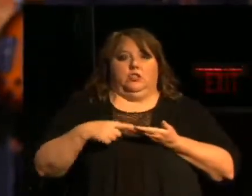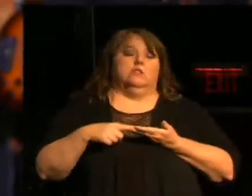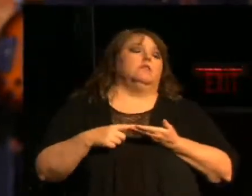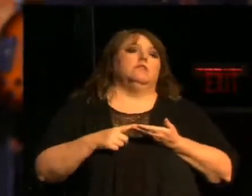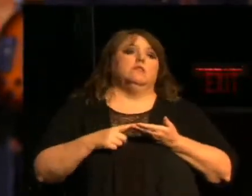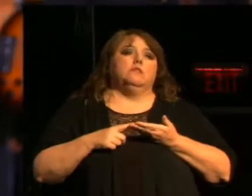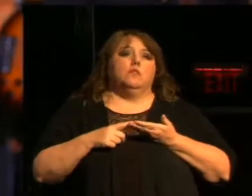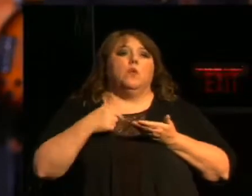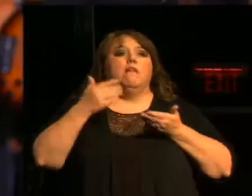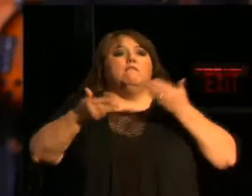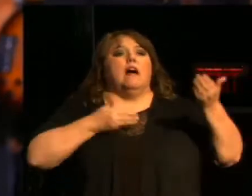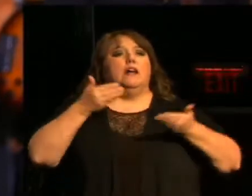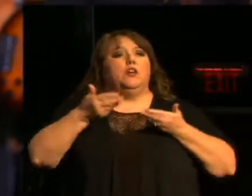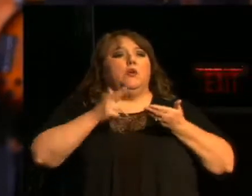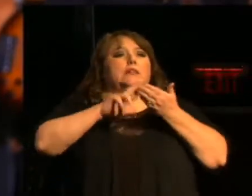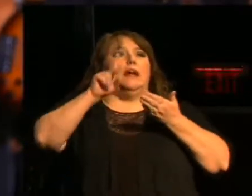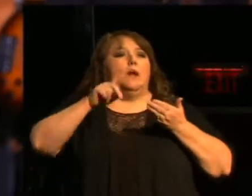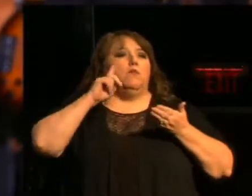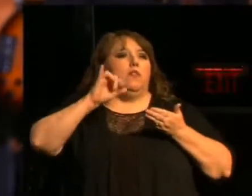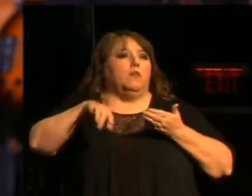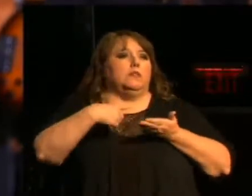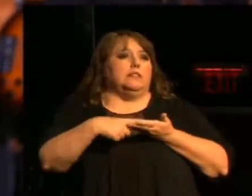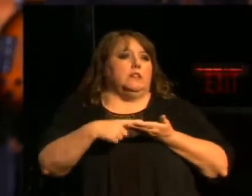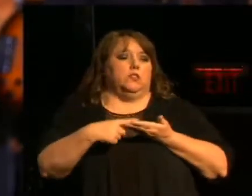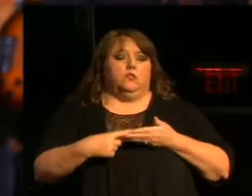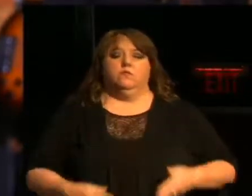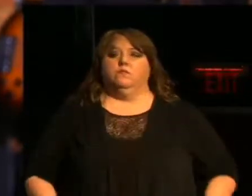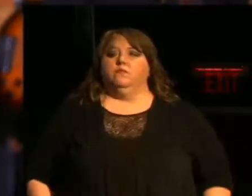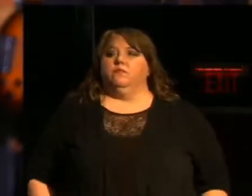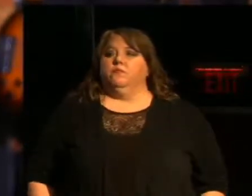He hasn't left us. He's not gone.